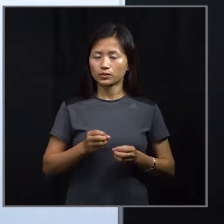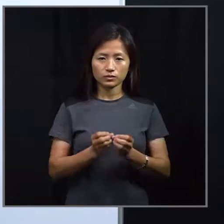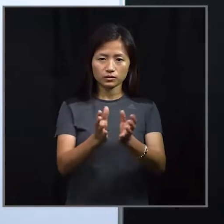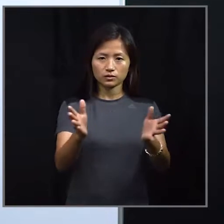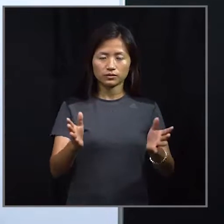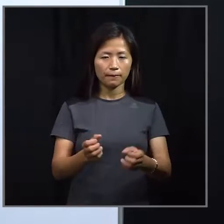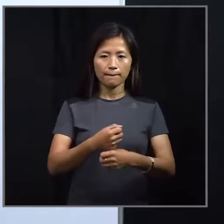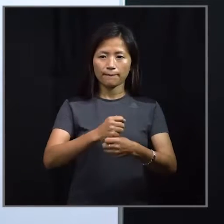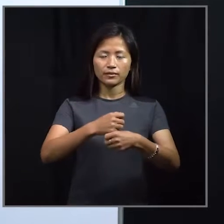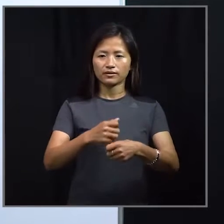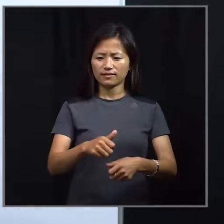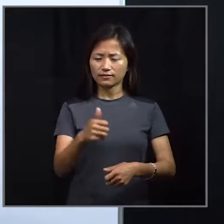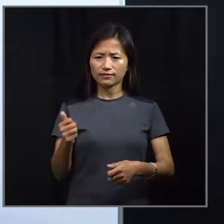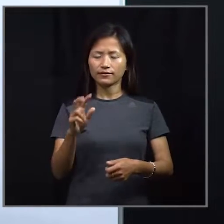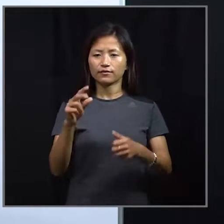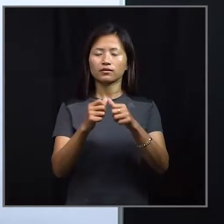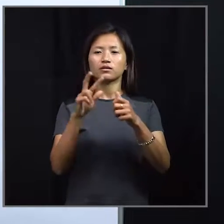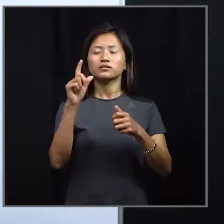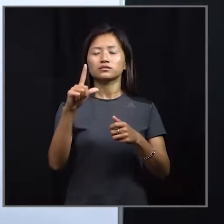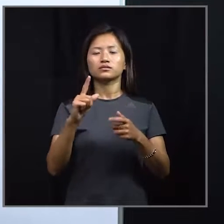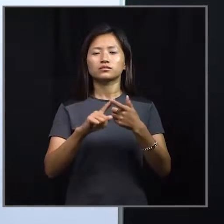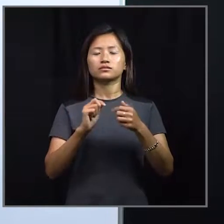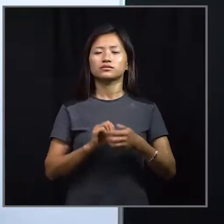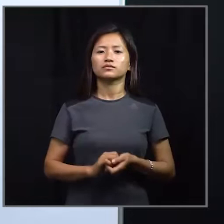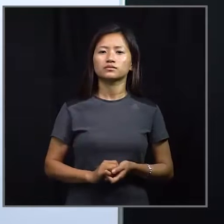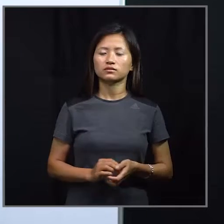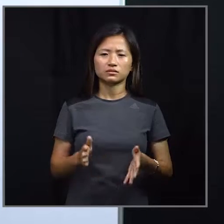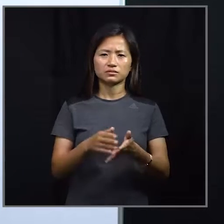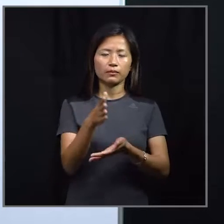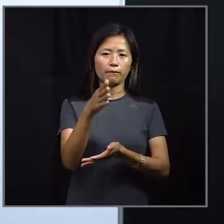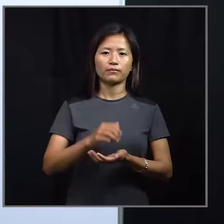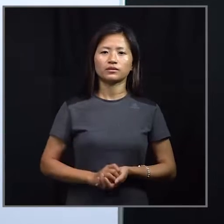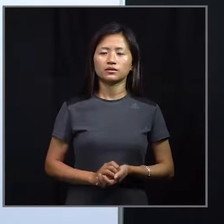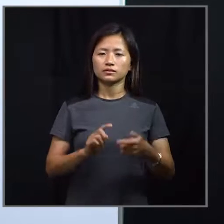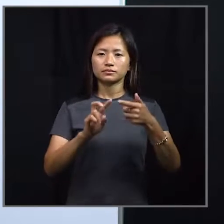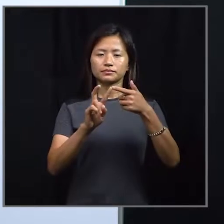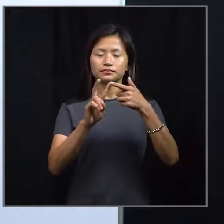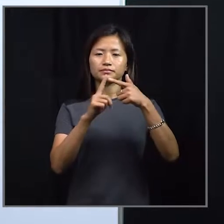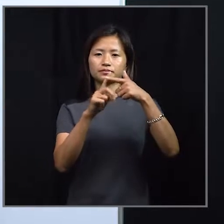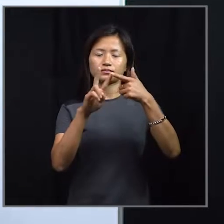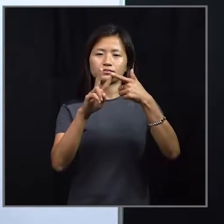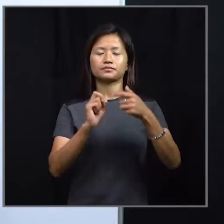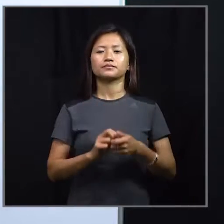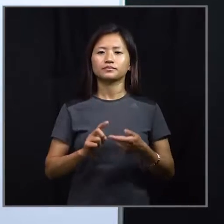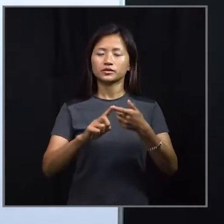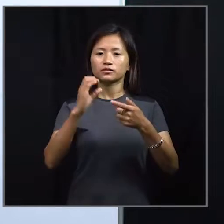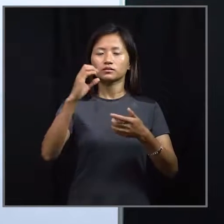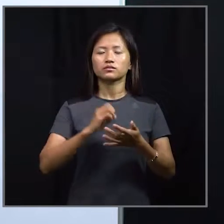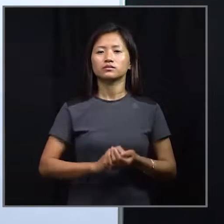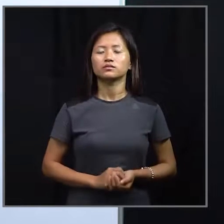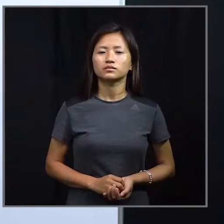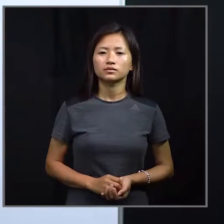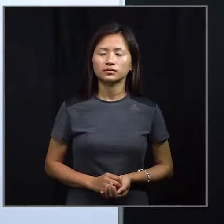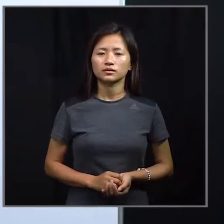value judgment, whether the situation is good or bad, that does not bother positive economics. Analyzing